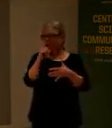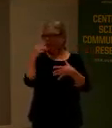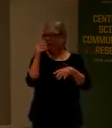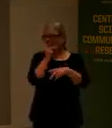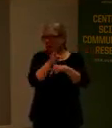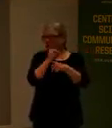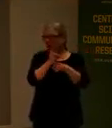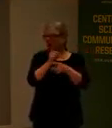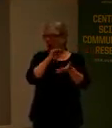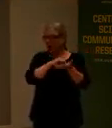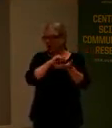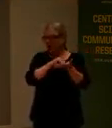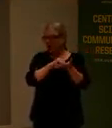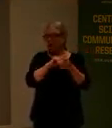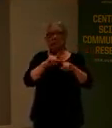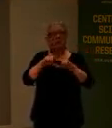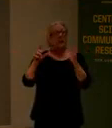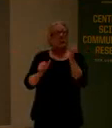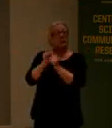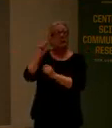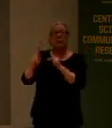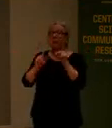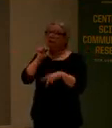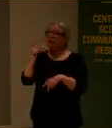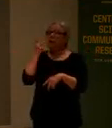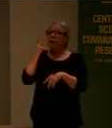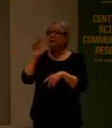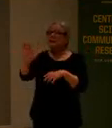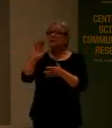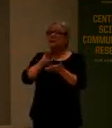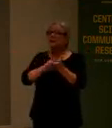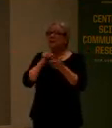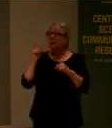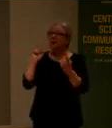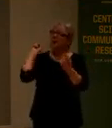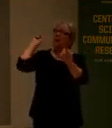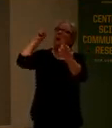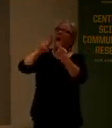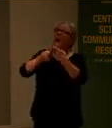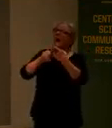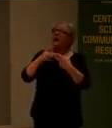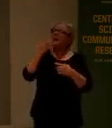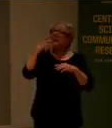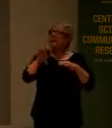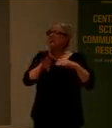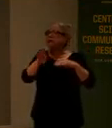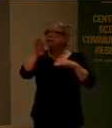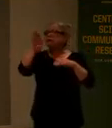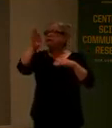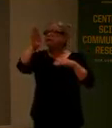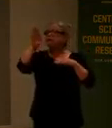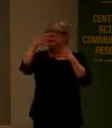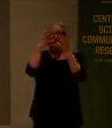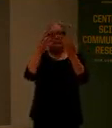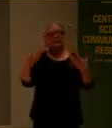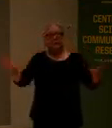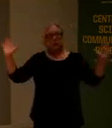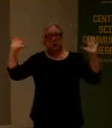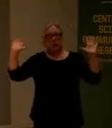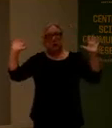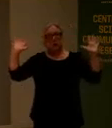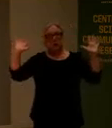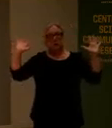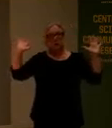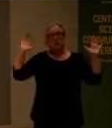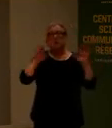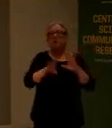things. But most people are not going to see their primary care doctor until after the heat wave has already passed, until the air quality has already hit a peak